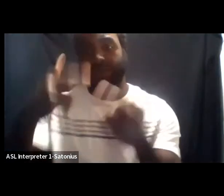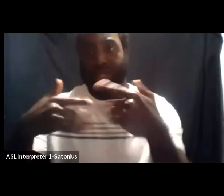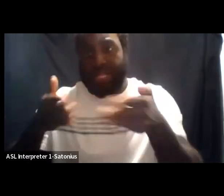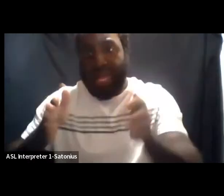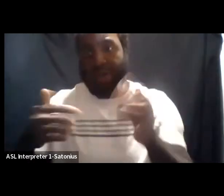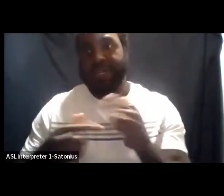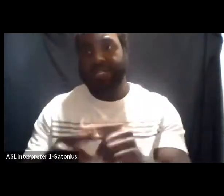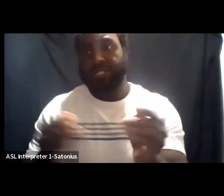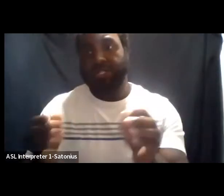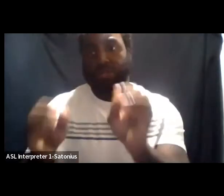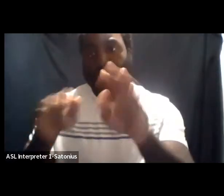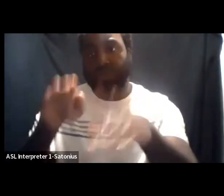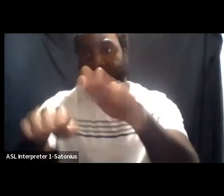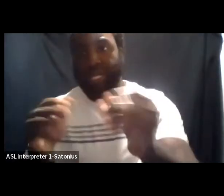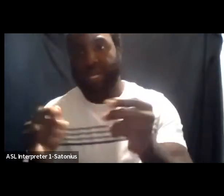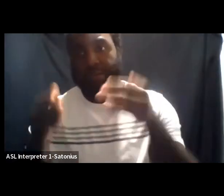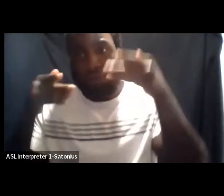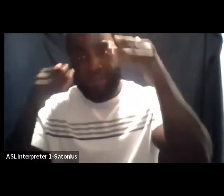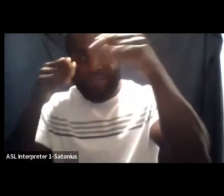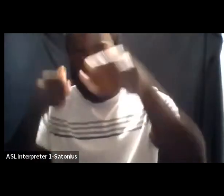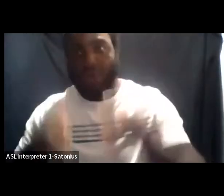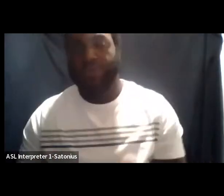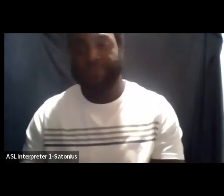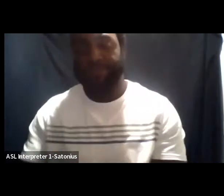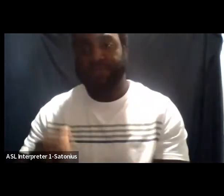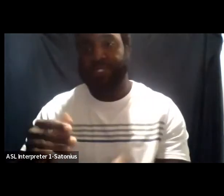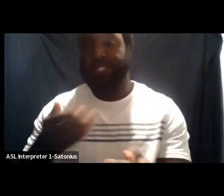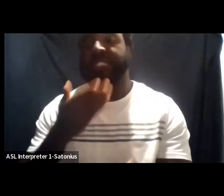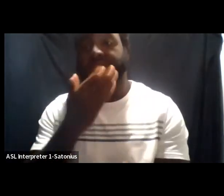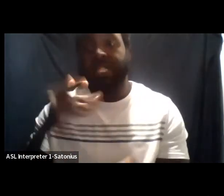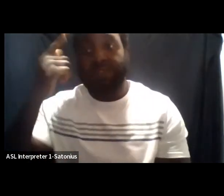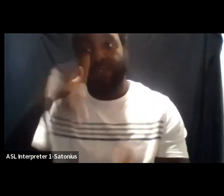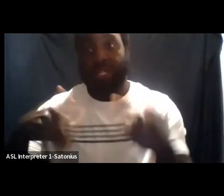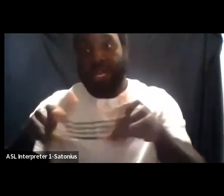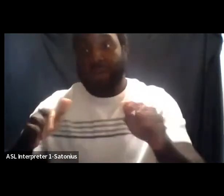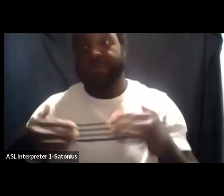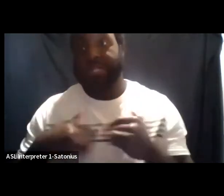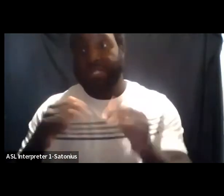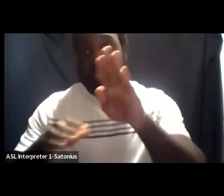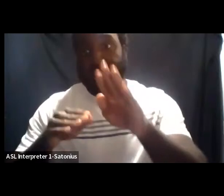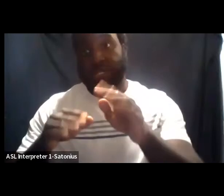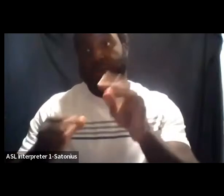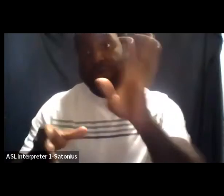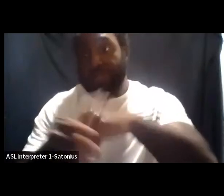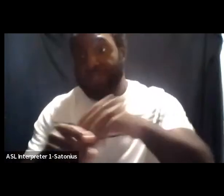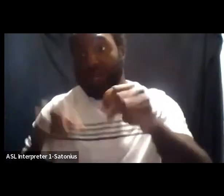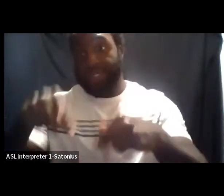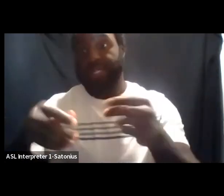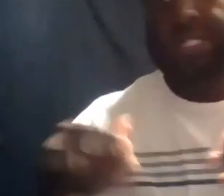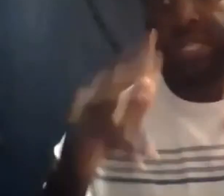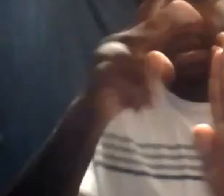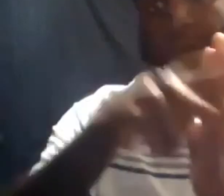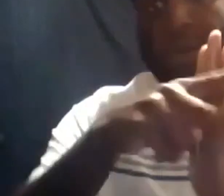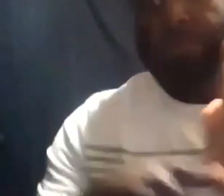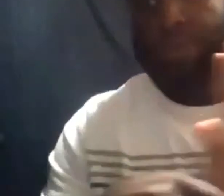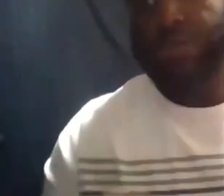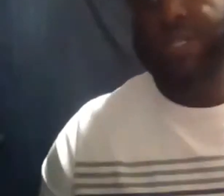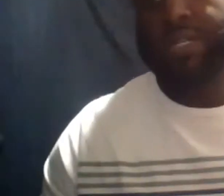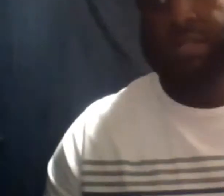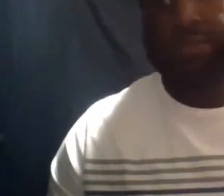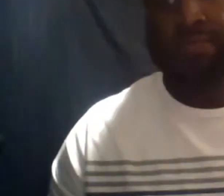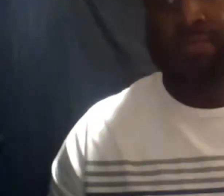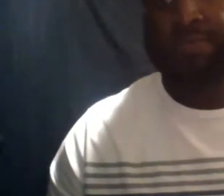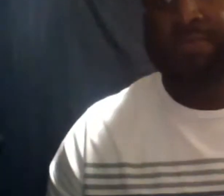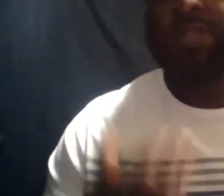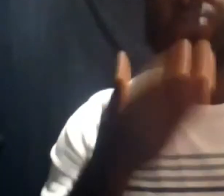in a weird setting, but thanks for allowing me to speak at the beginning of this program. Thanks so much, everybody. Really appreciate you joining us,